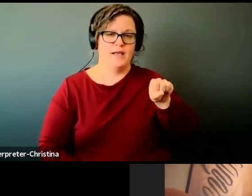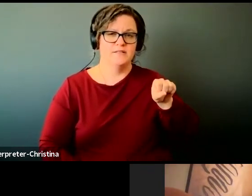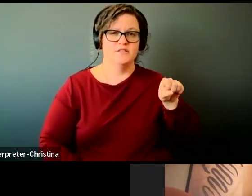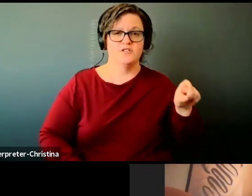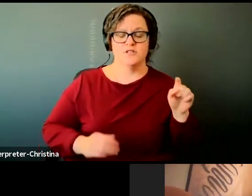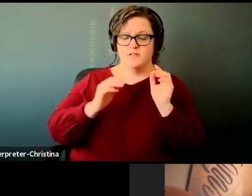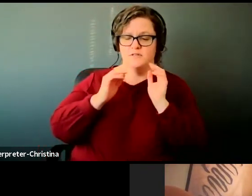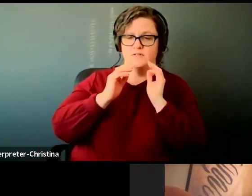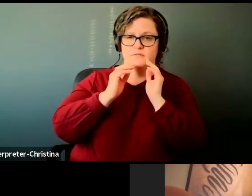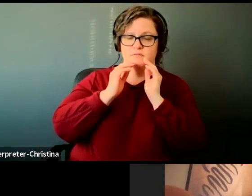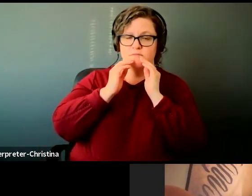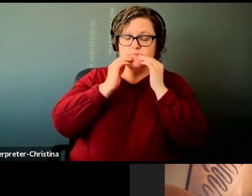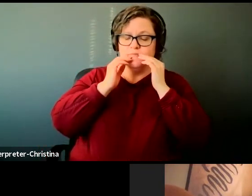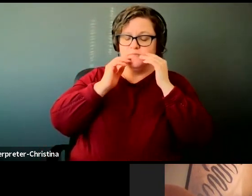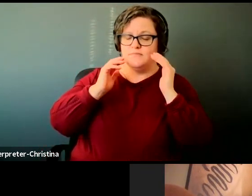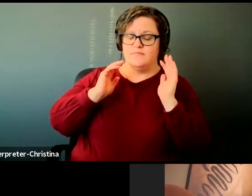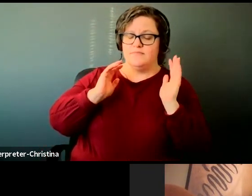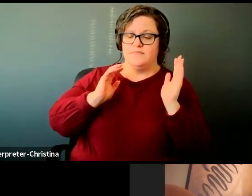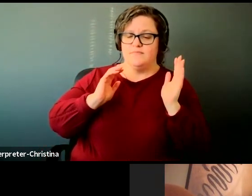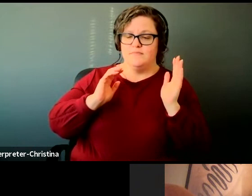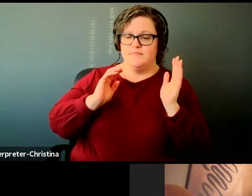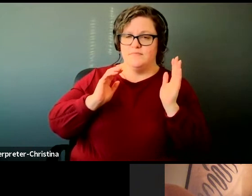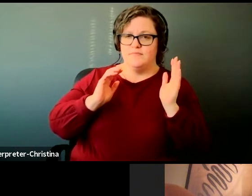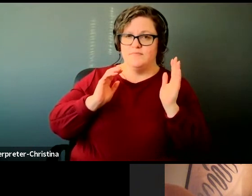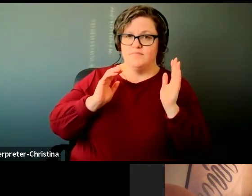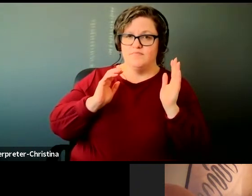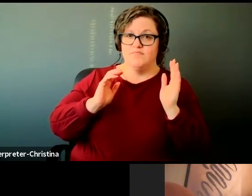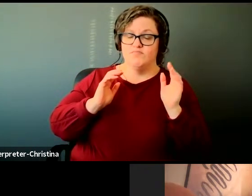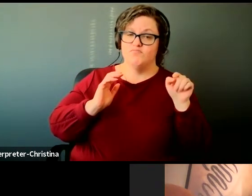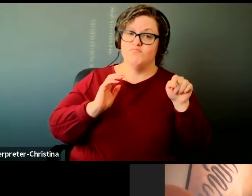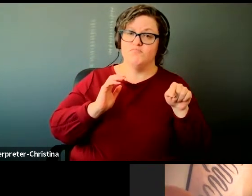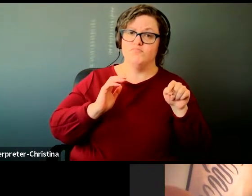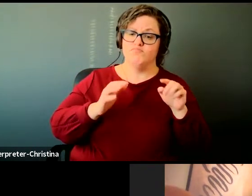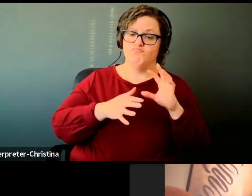minor tremor, but